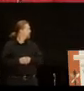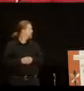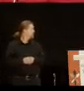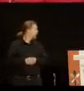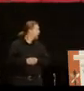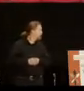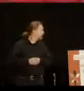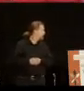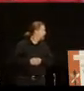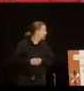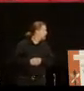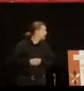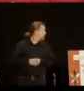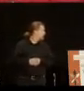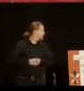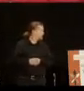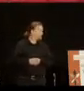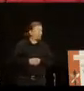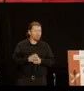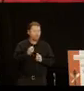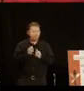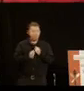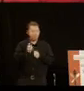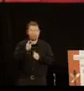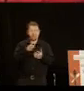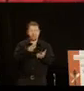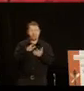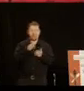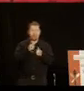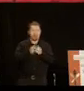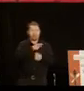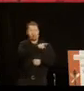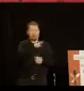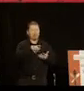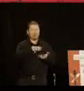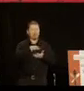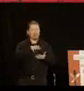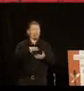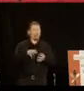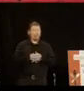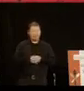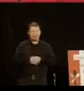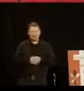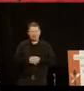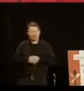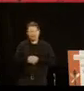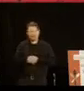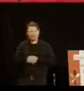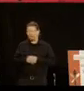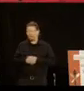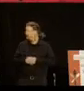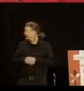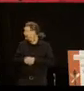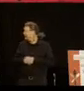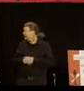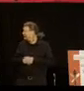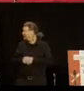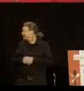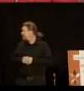folks. This is like more exciting than Christmas. Here we go.